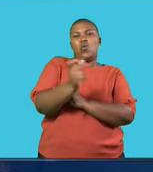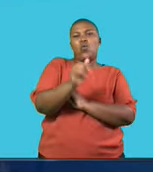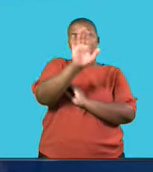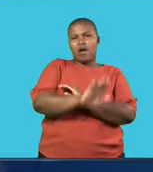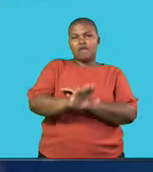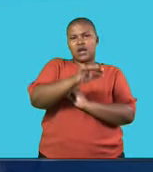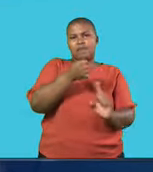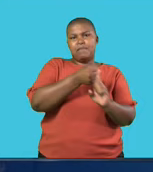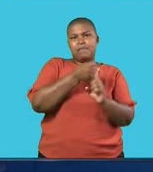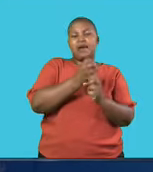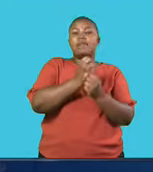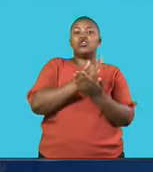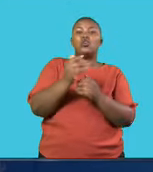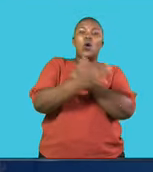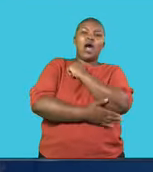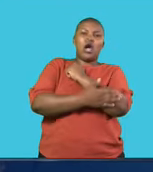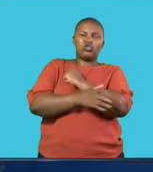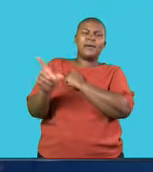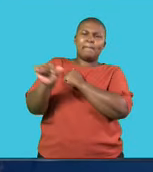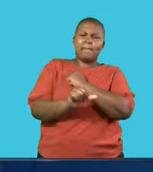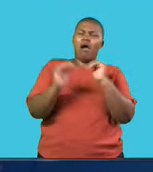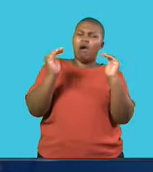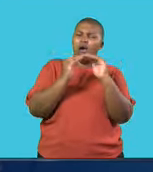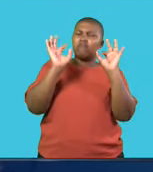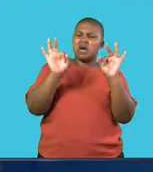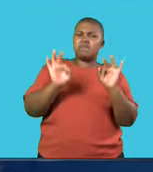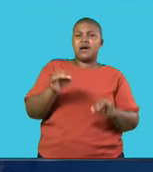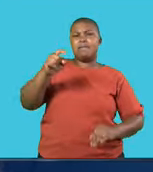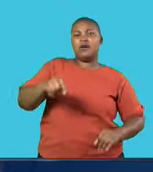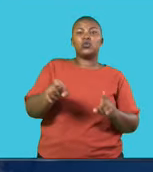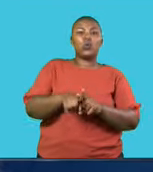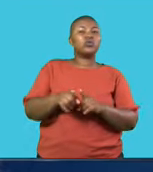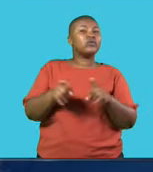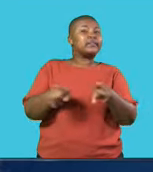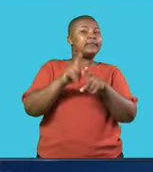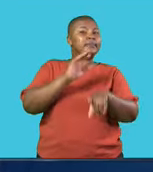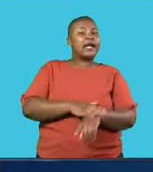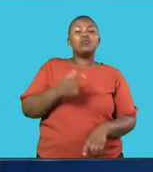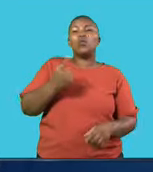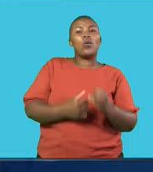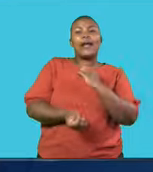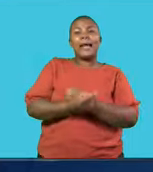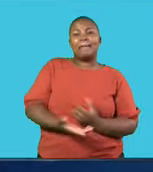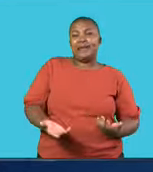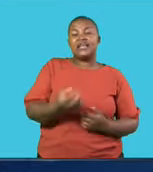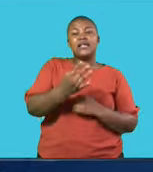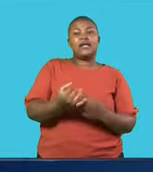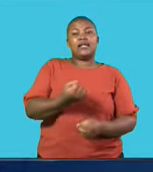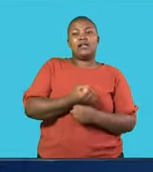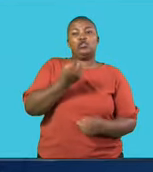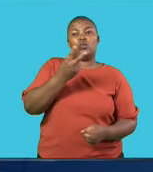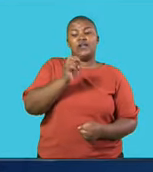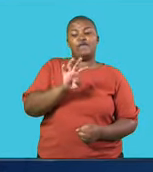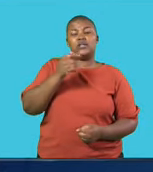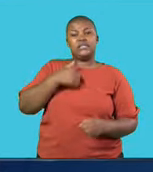or the country backwards, I may be. And at the same time, what is going to happen 2024?